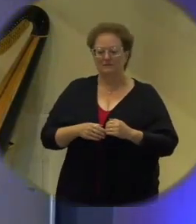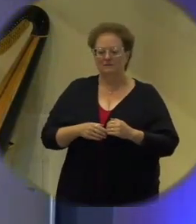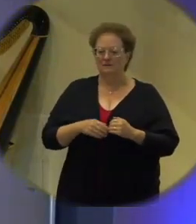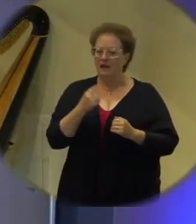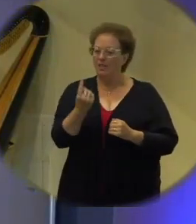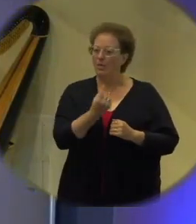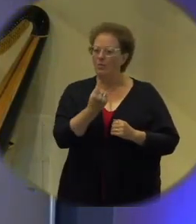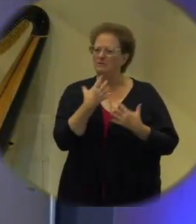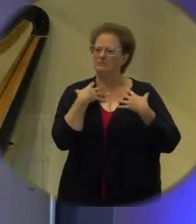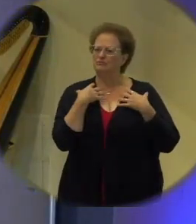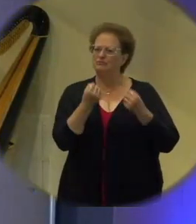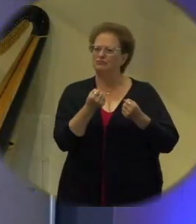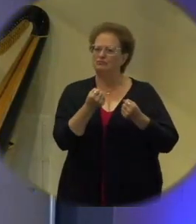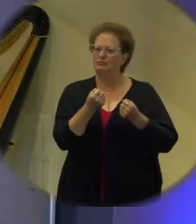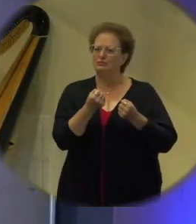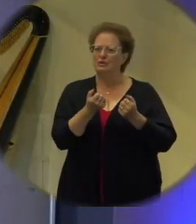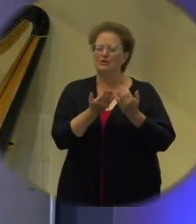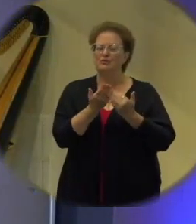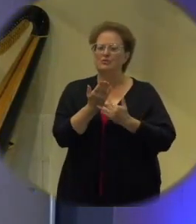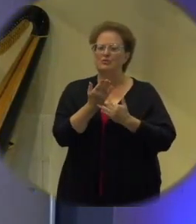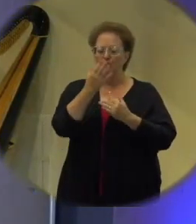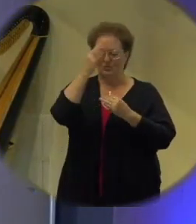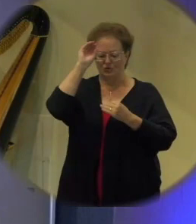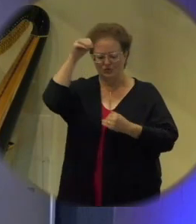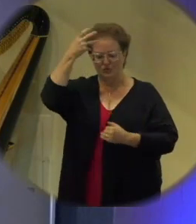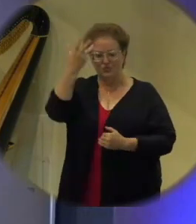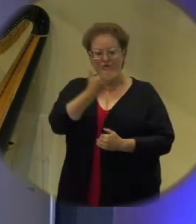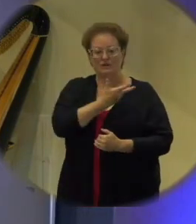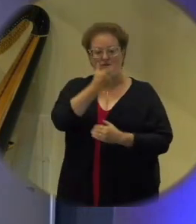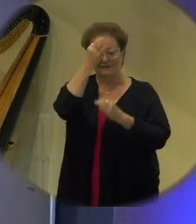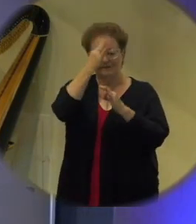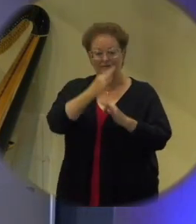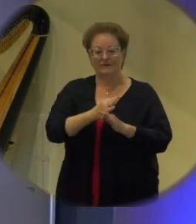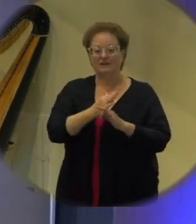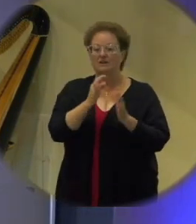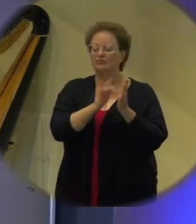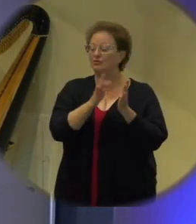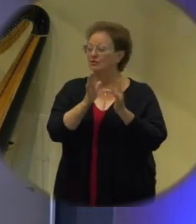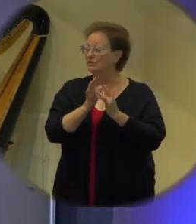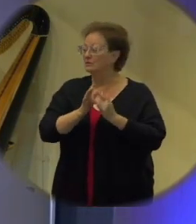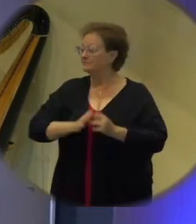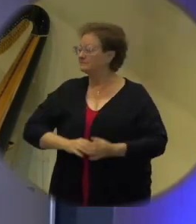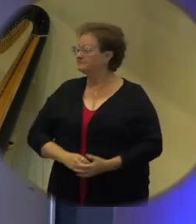confidence that comes by grace through faith in Jesus. All right, first things first.